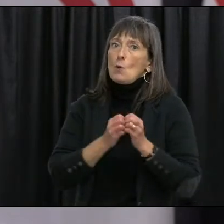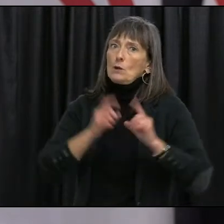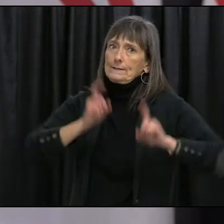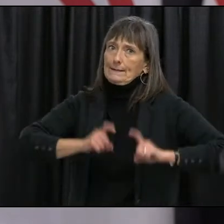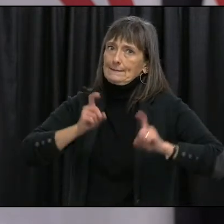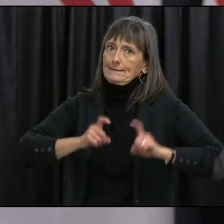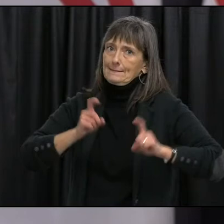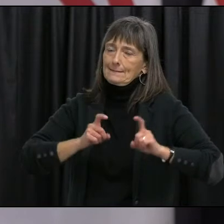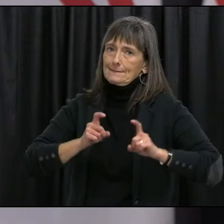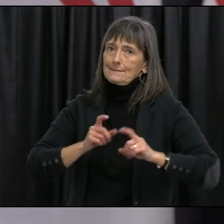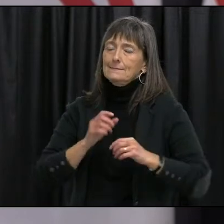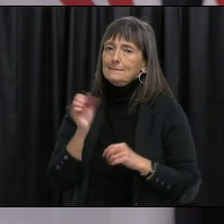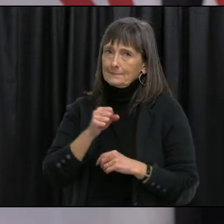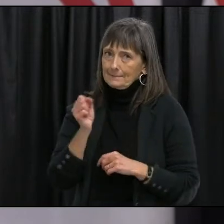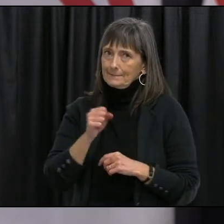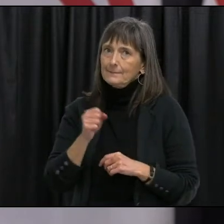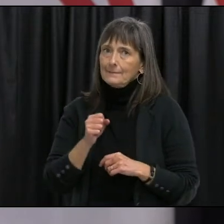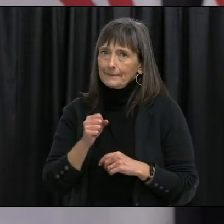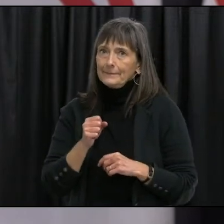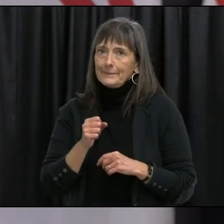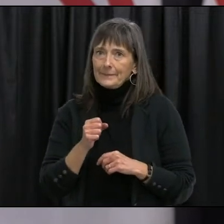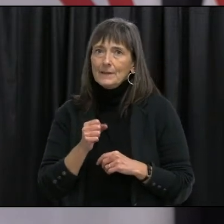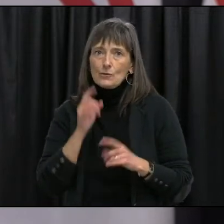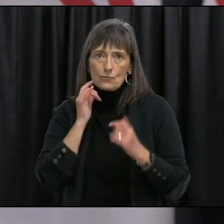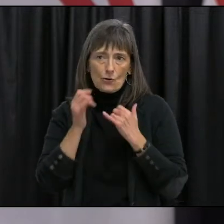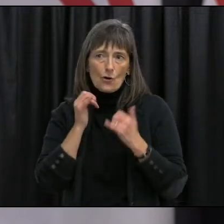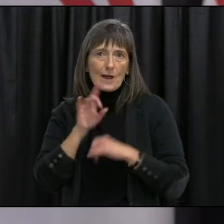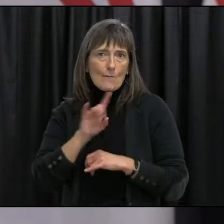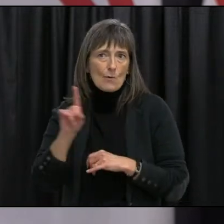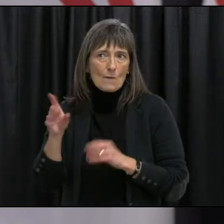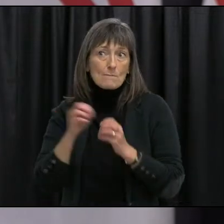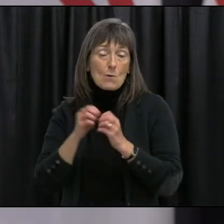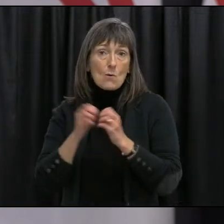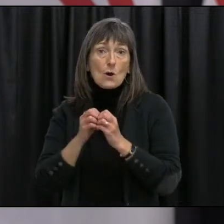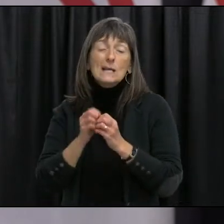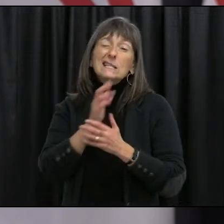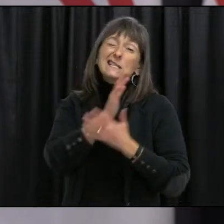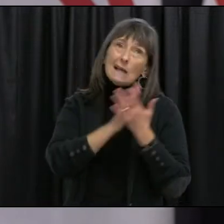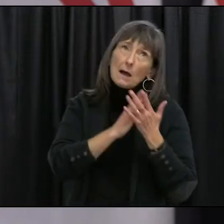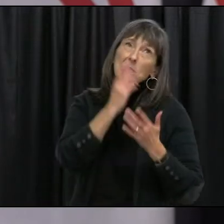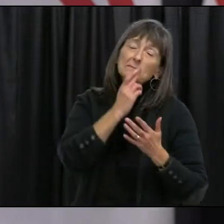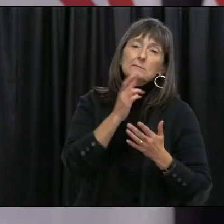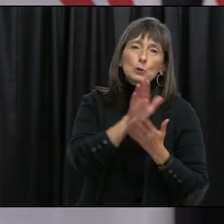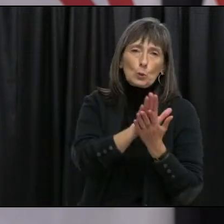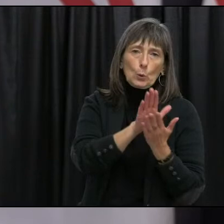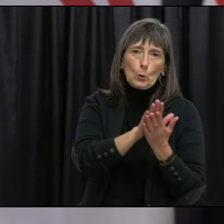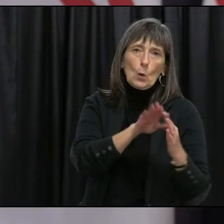in numbers. Part of this is due to schools resuming. We see